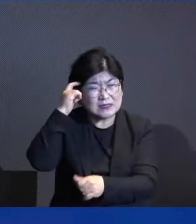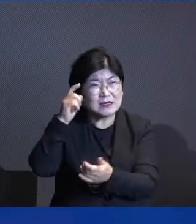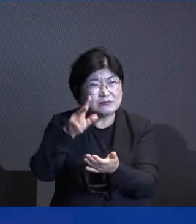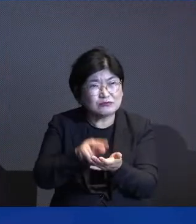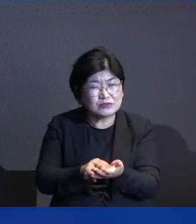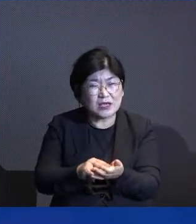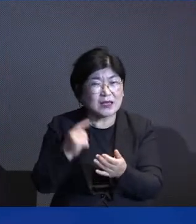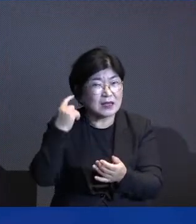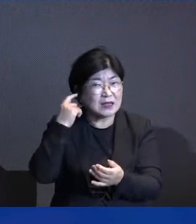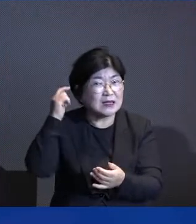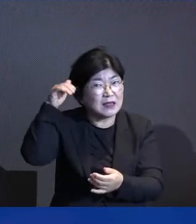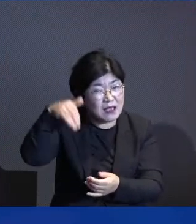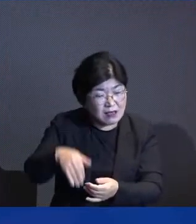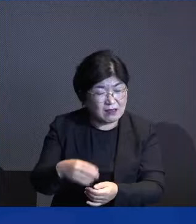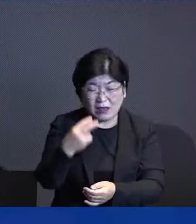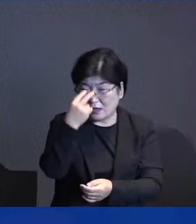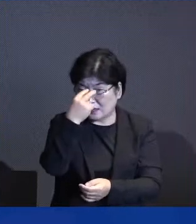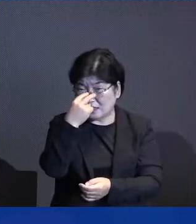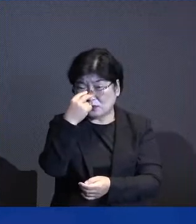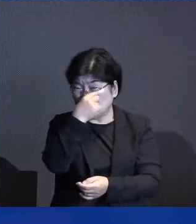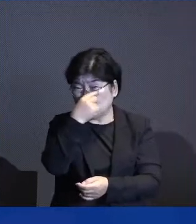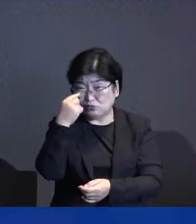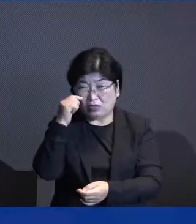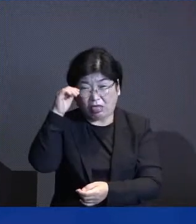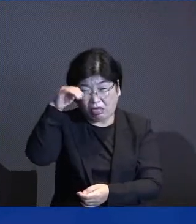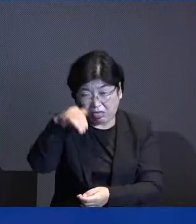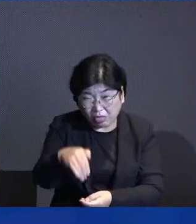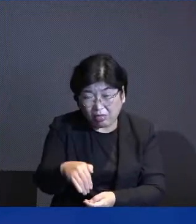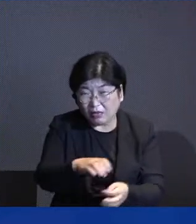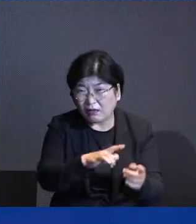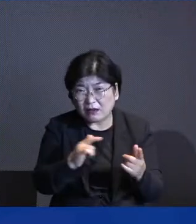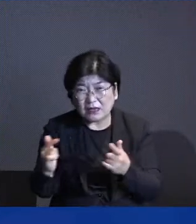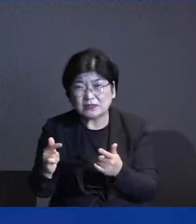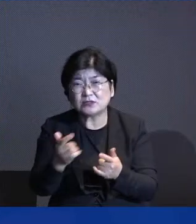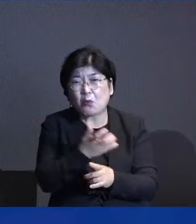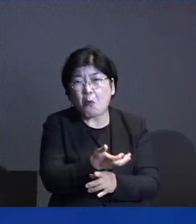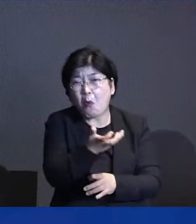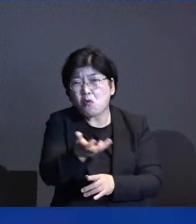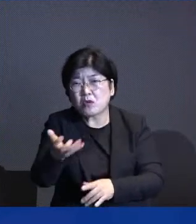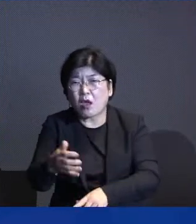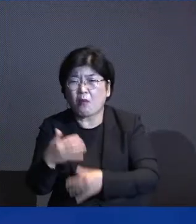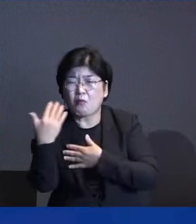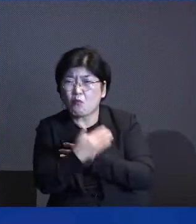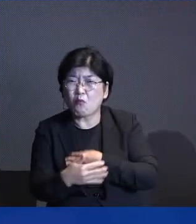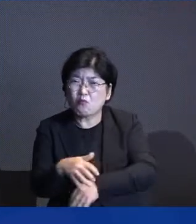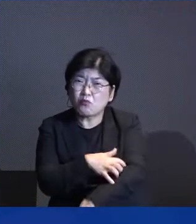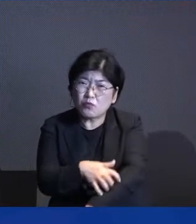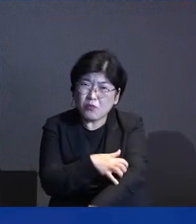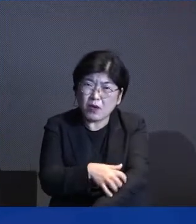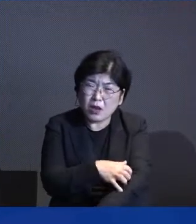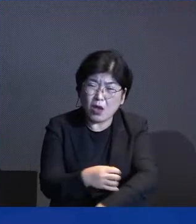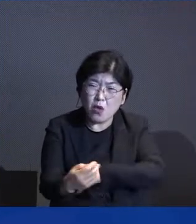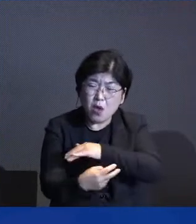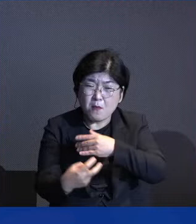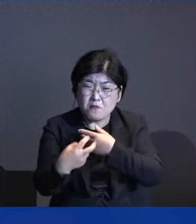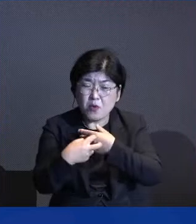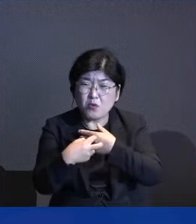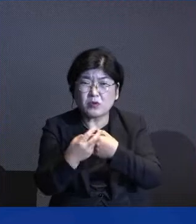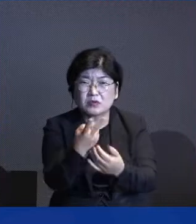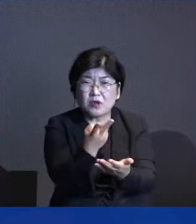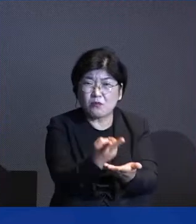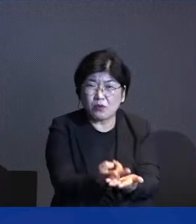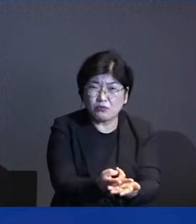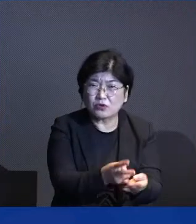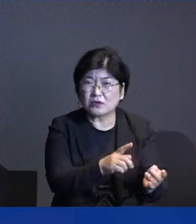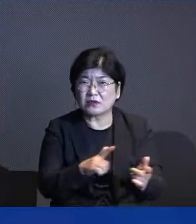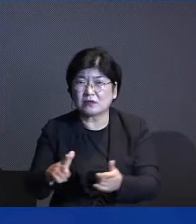problems, frailty, have restricted mobility, who are staying in nursing homes and assisted living facilities, they are probably